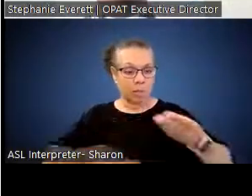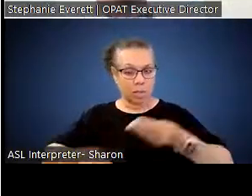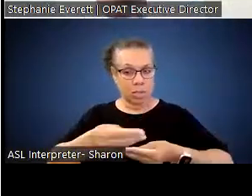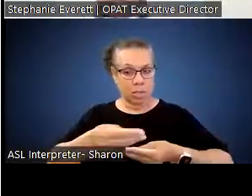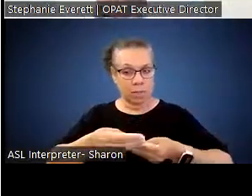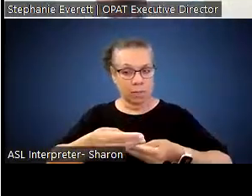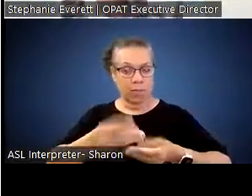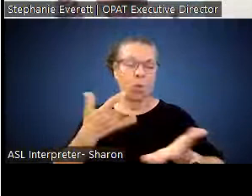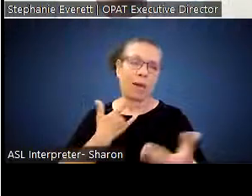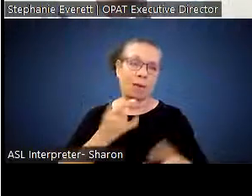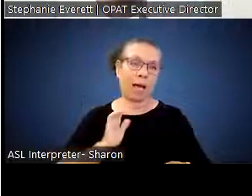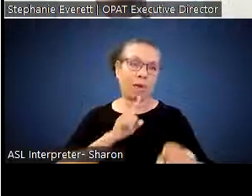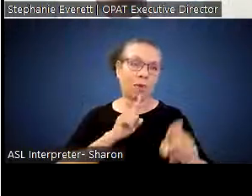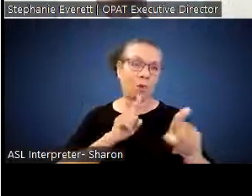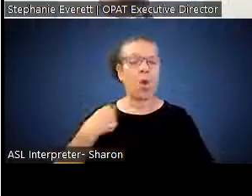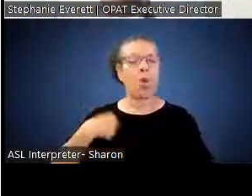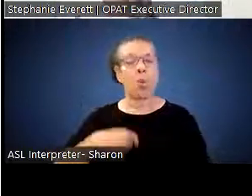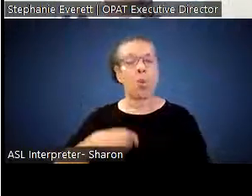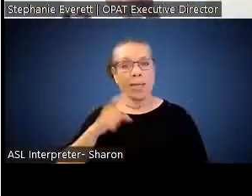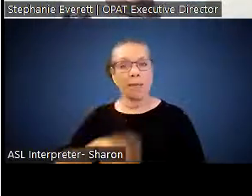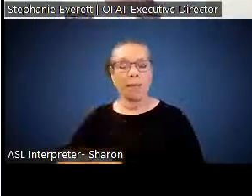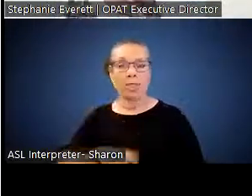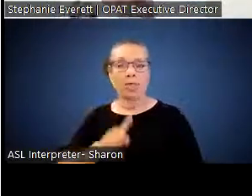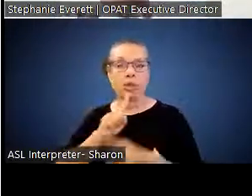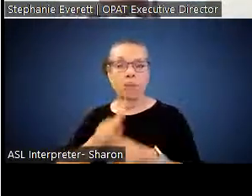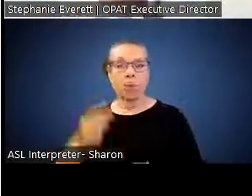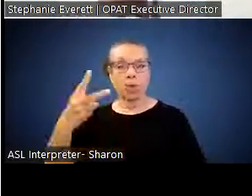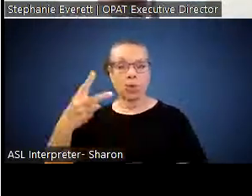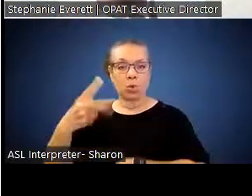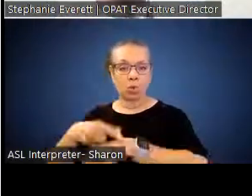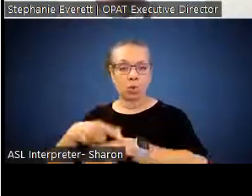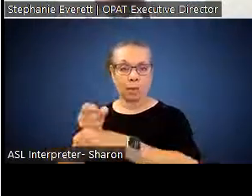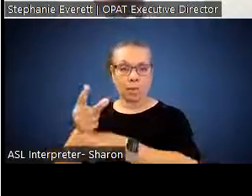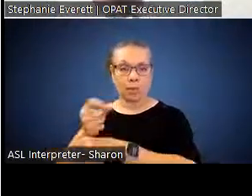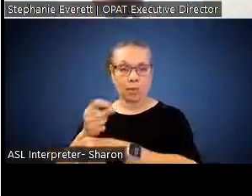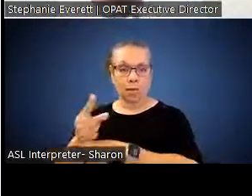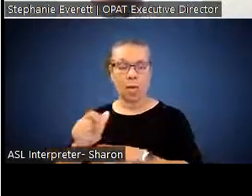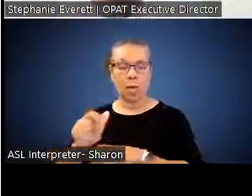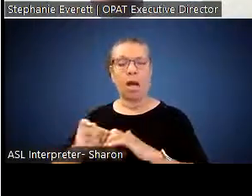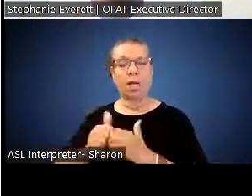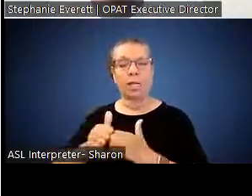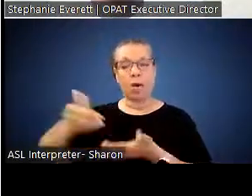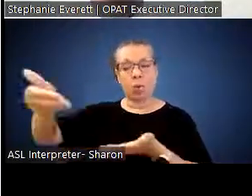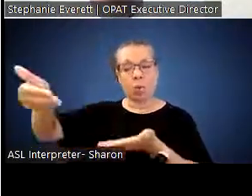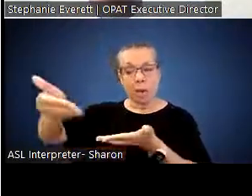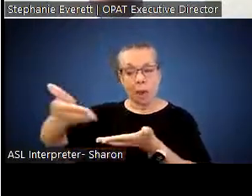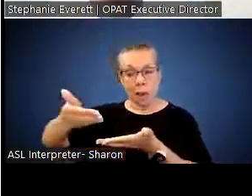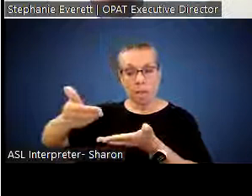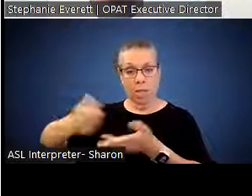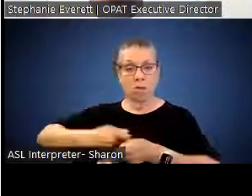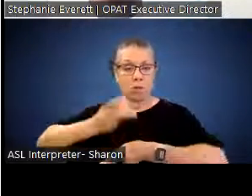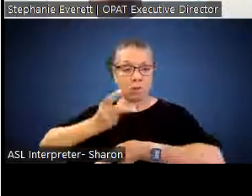part of the ordinance, we have to report every semi-annually on the hiring, promotion, and retention of BIPOC